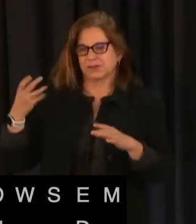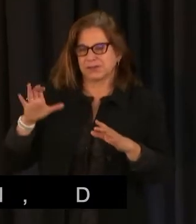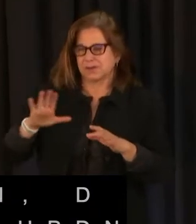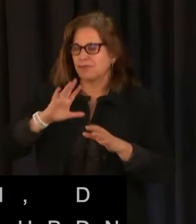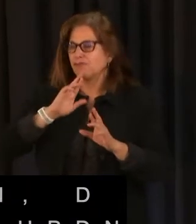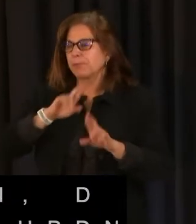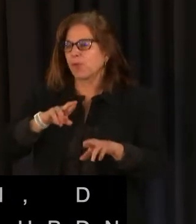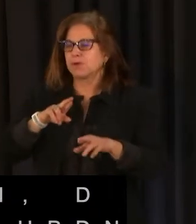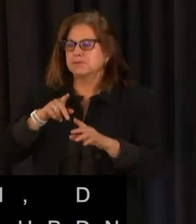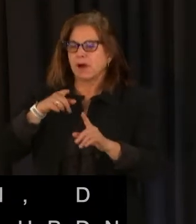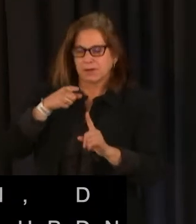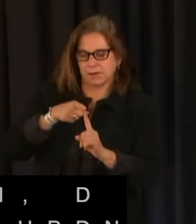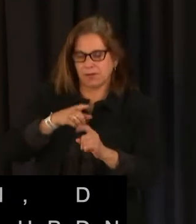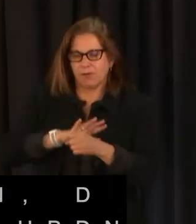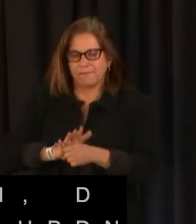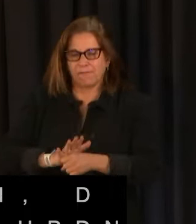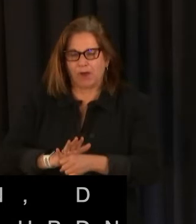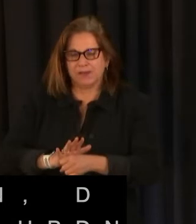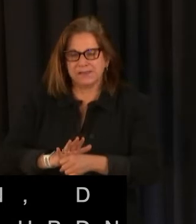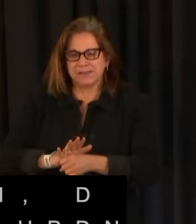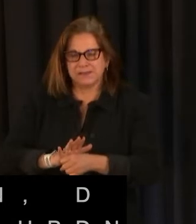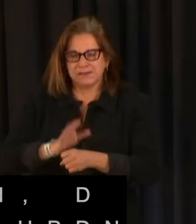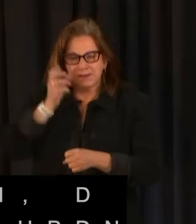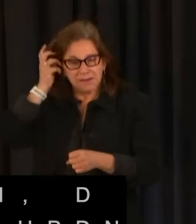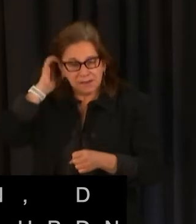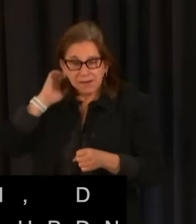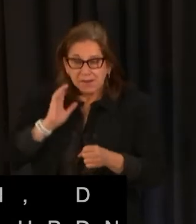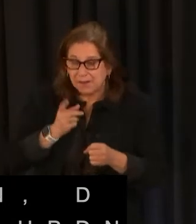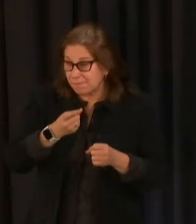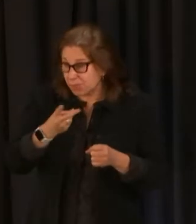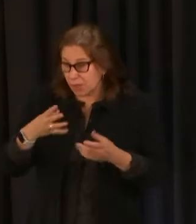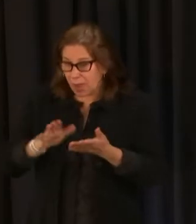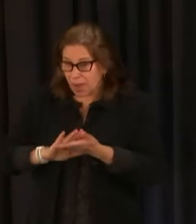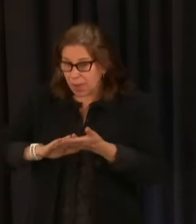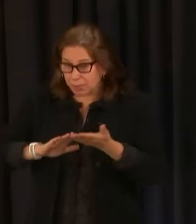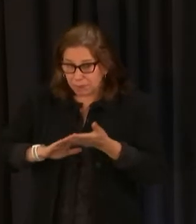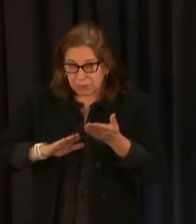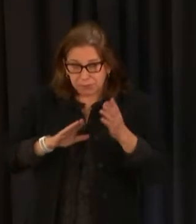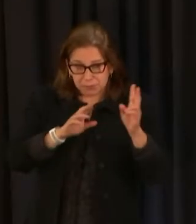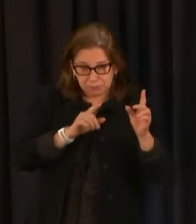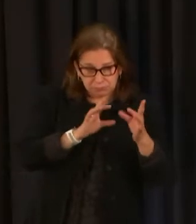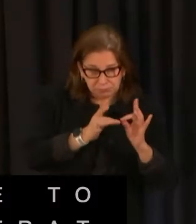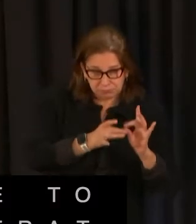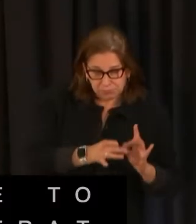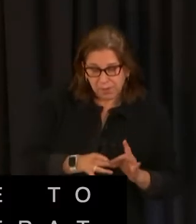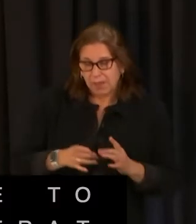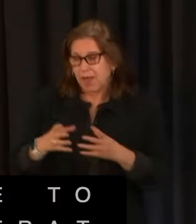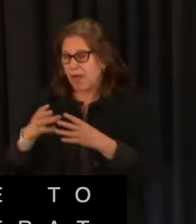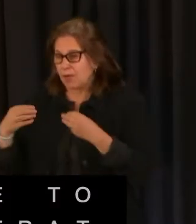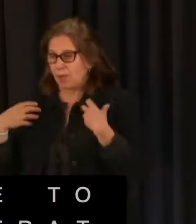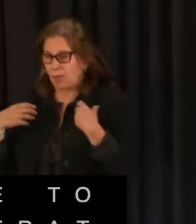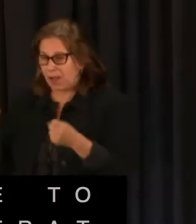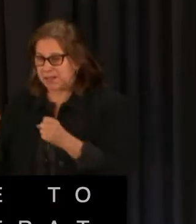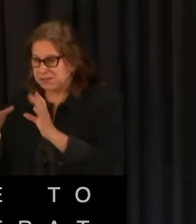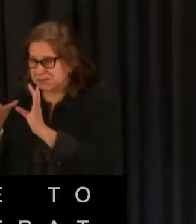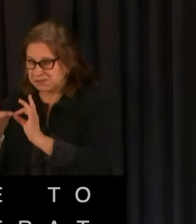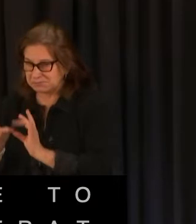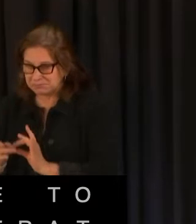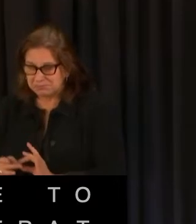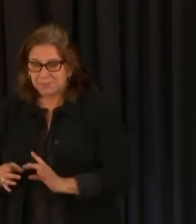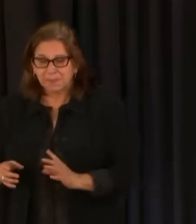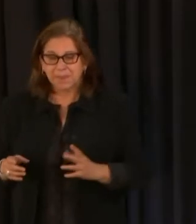to COVID-19 with a few operational and recovery updates as well. I'm joined